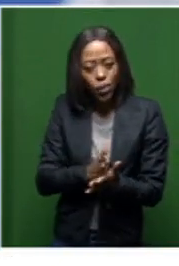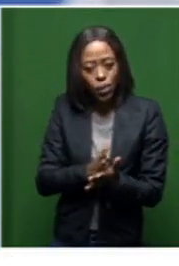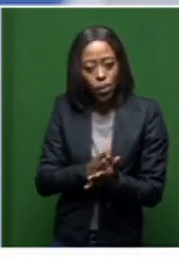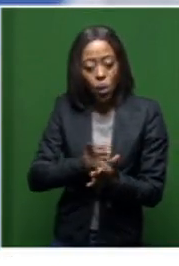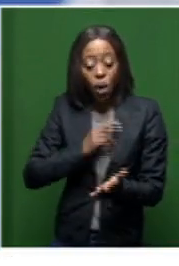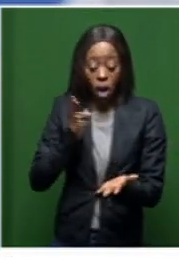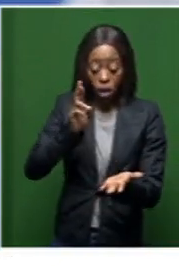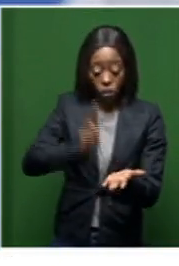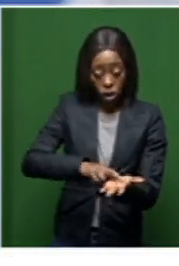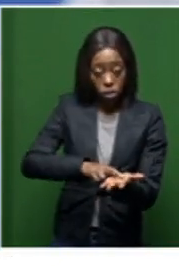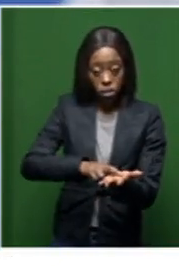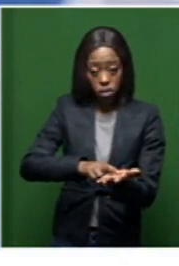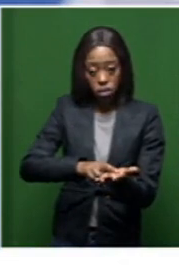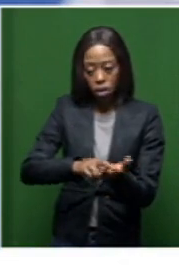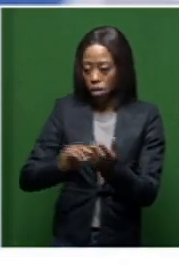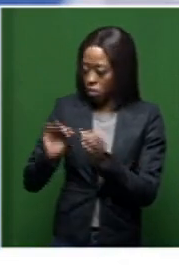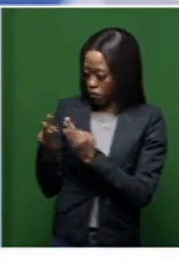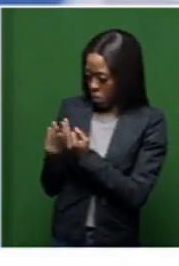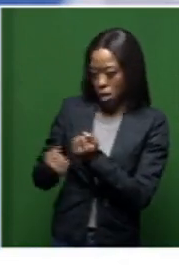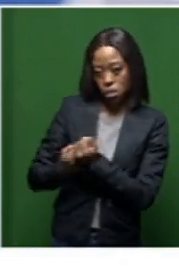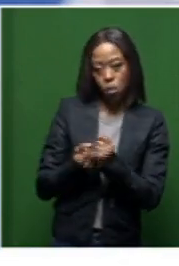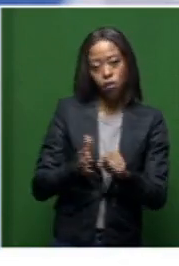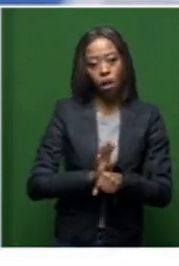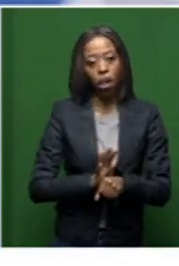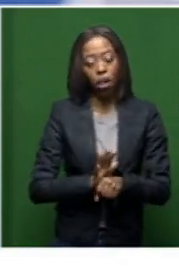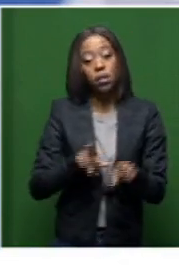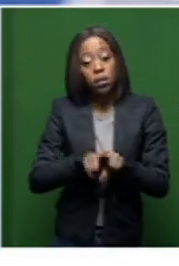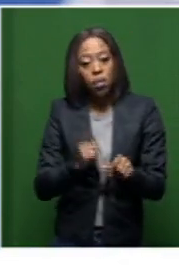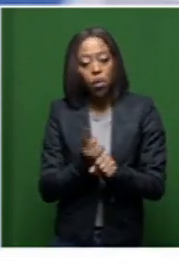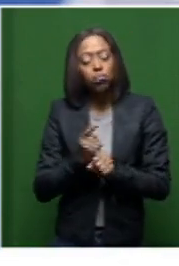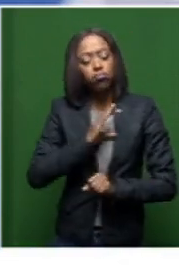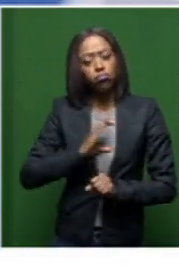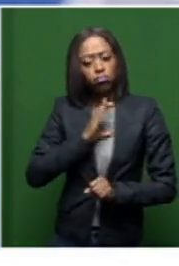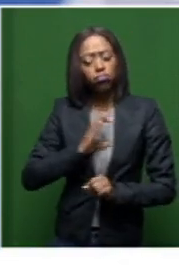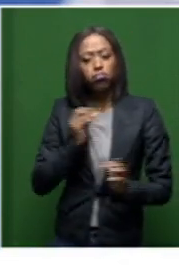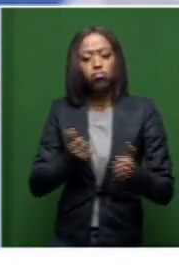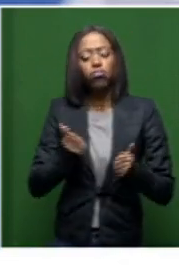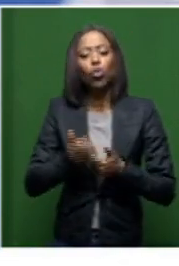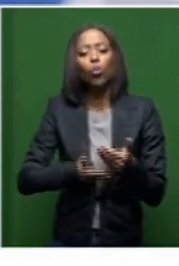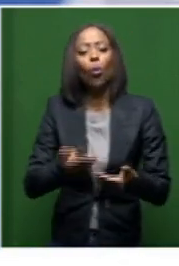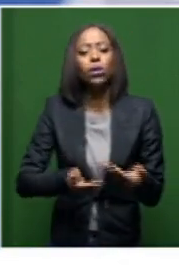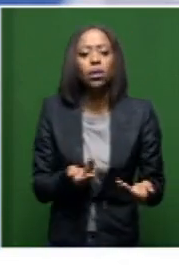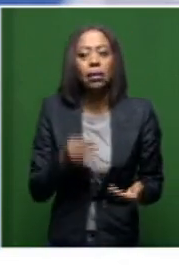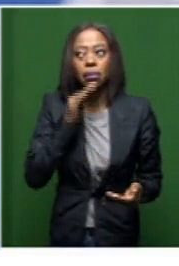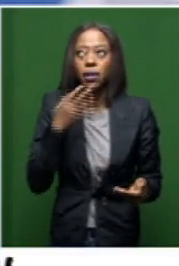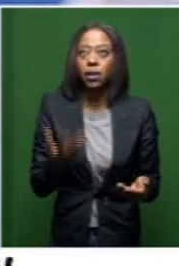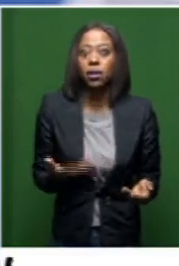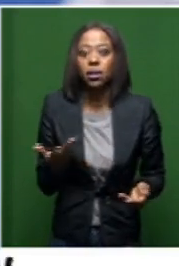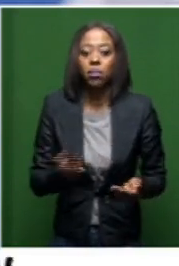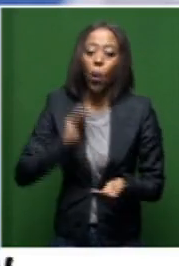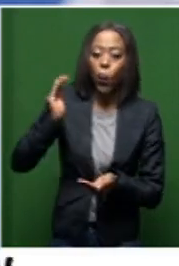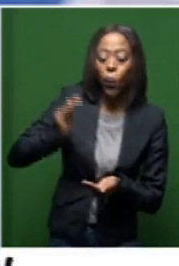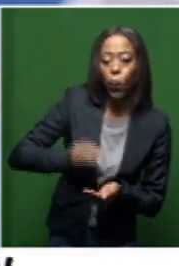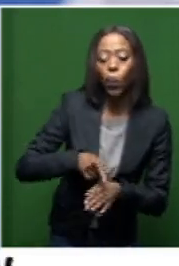you are signing up, you have the full support of your family and that you are very comfortable with this procedure. Yeah. We not only have to